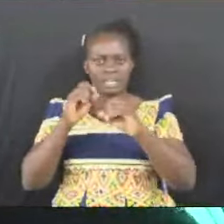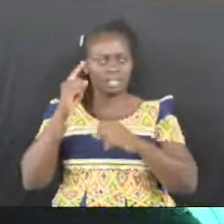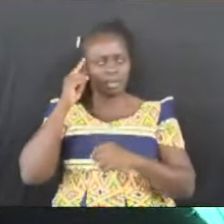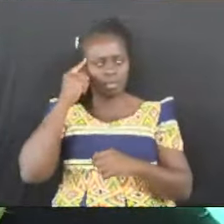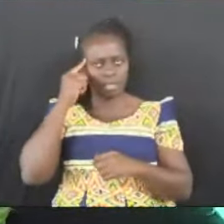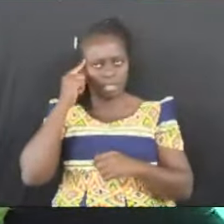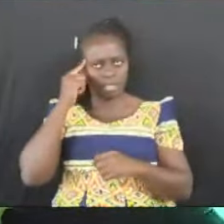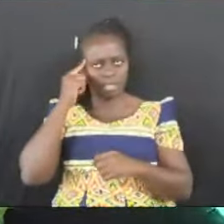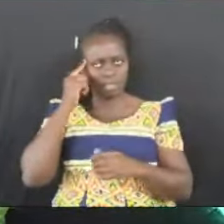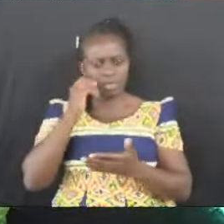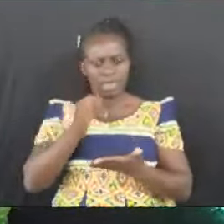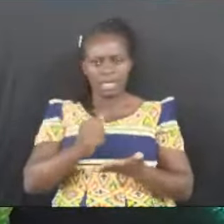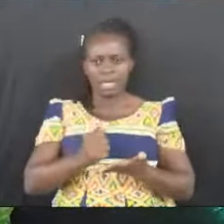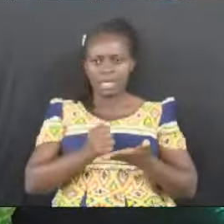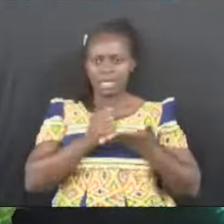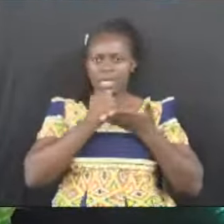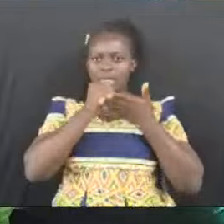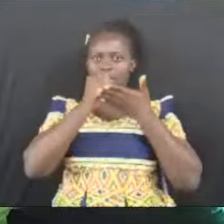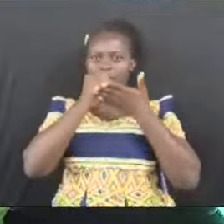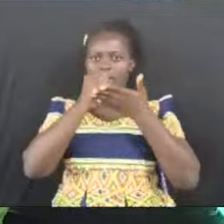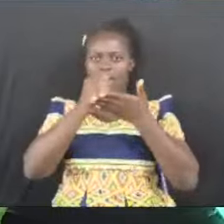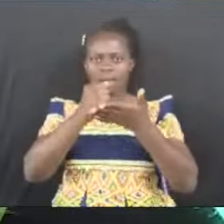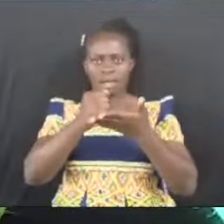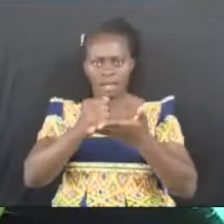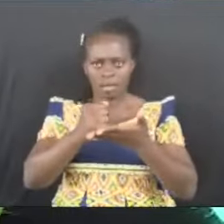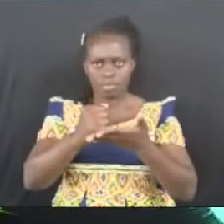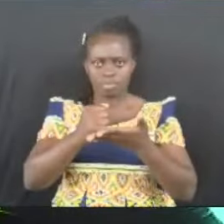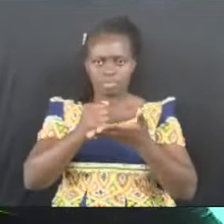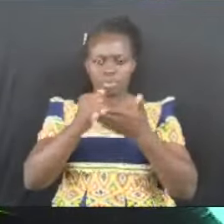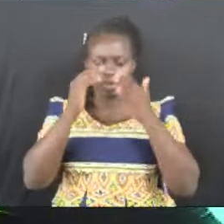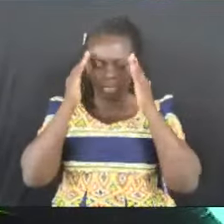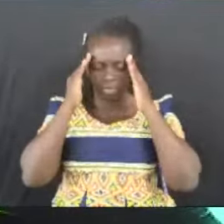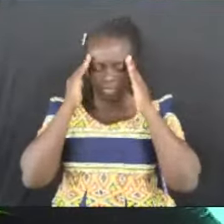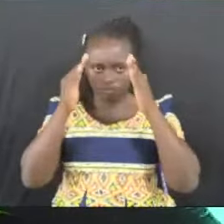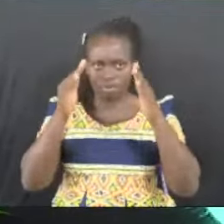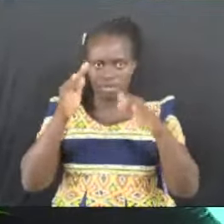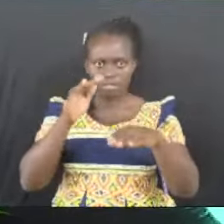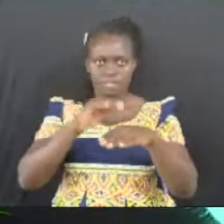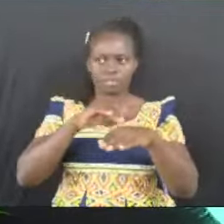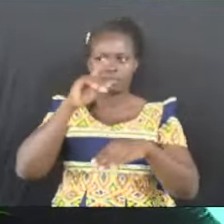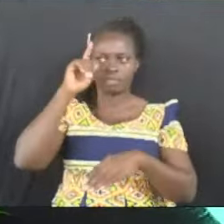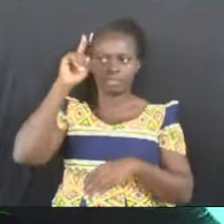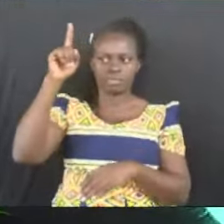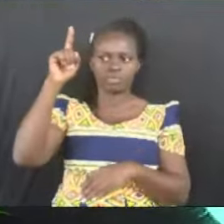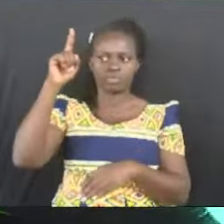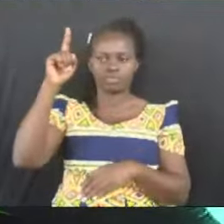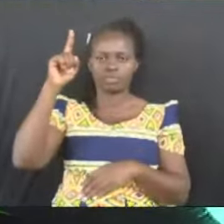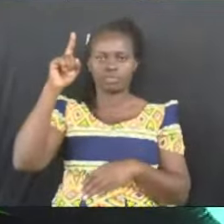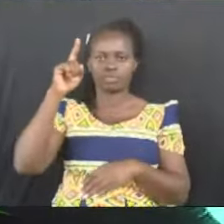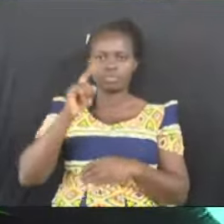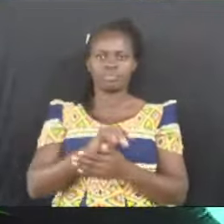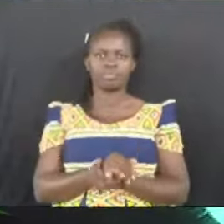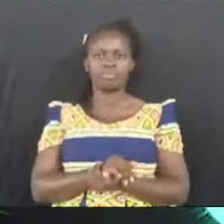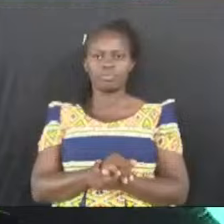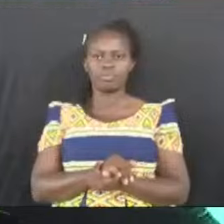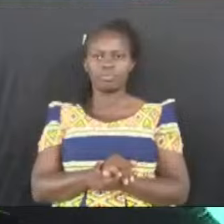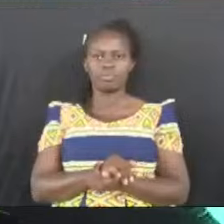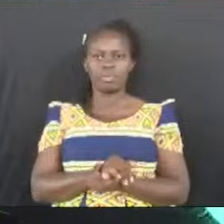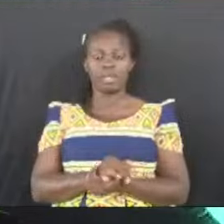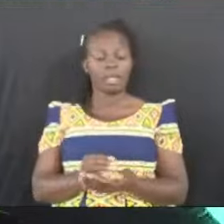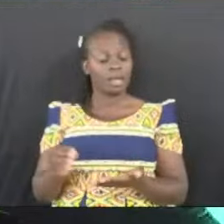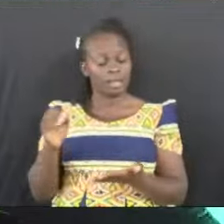Help me to reflect your mindset, your mentality. See, again, a new